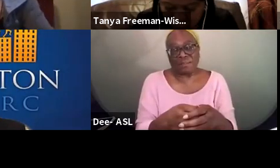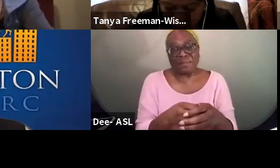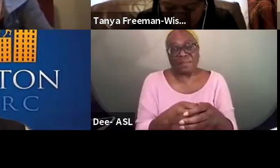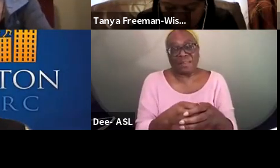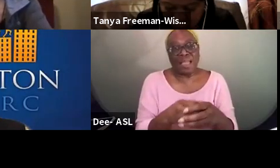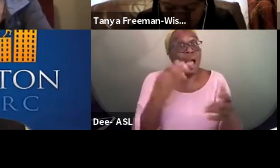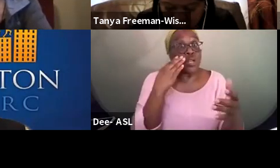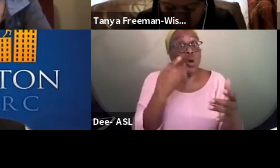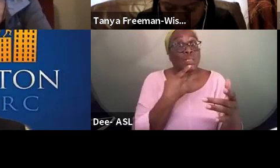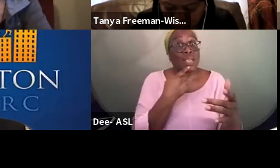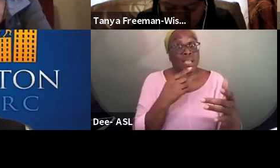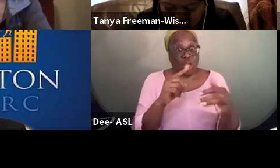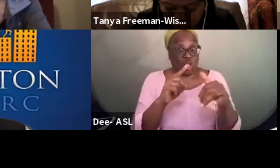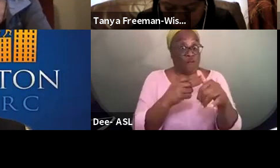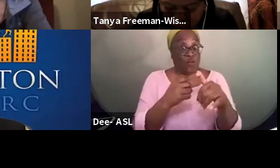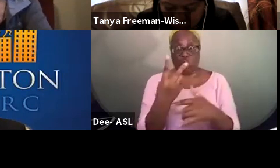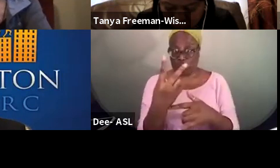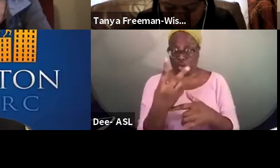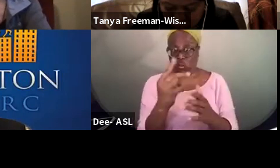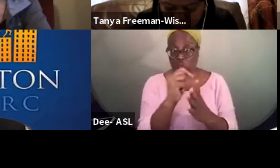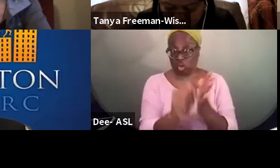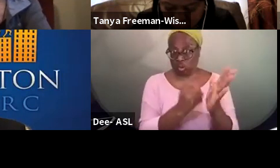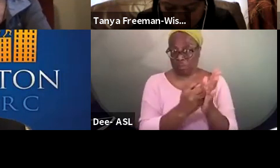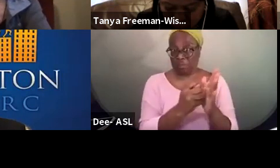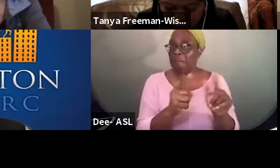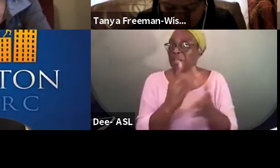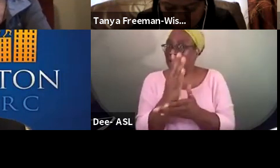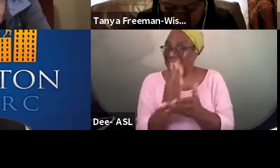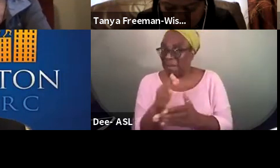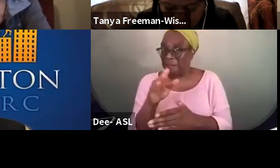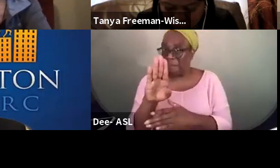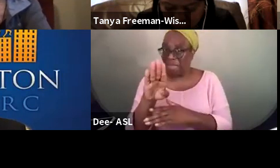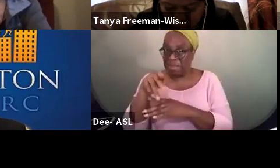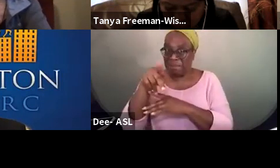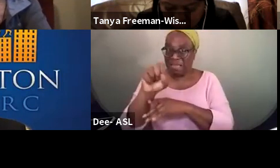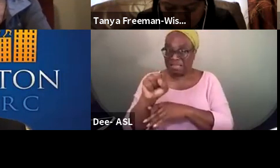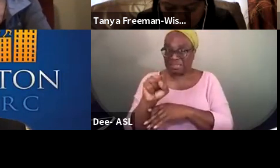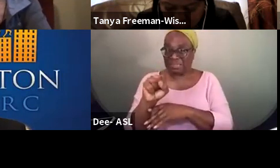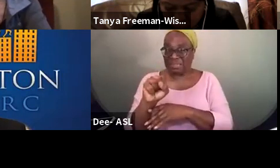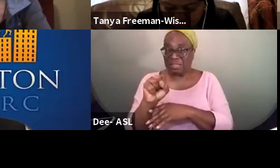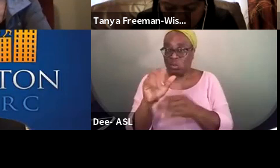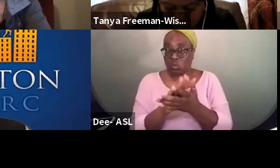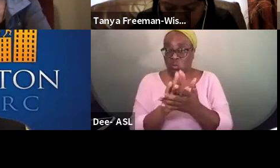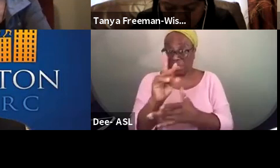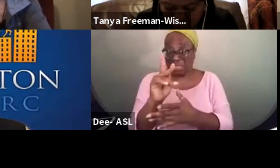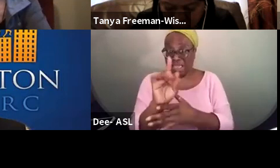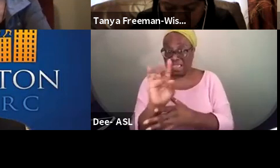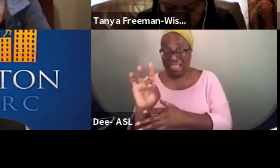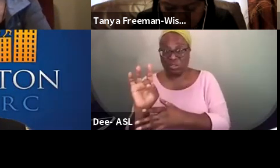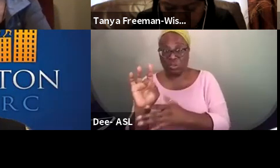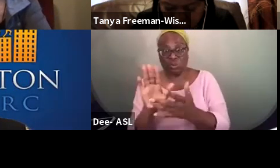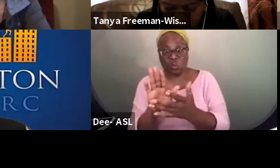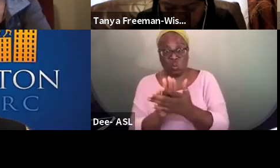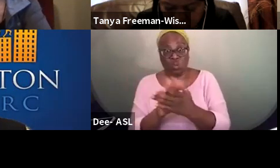2 terms, but some BPS schools are on trimesters, several K-8s, including myself, whereas other schools are